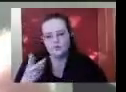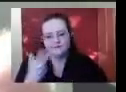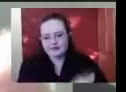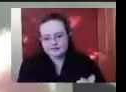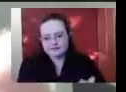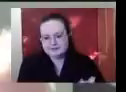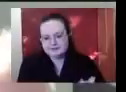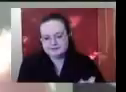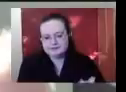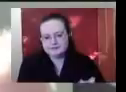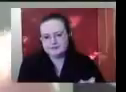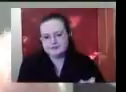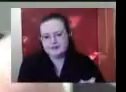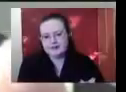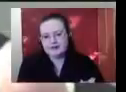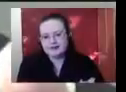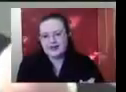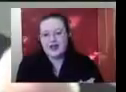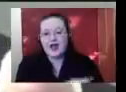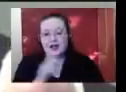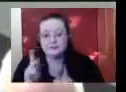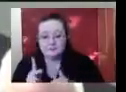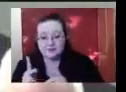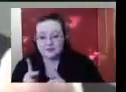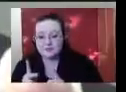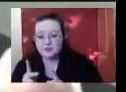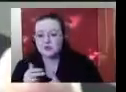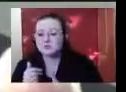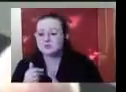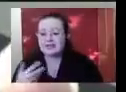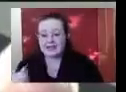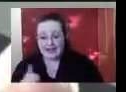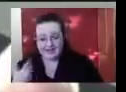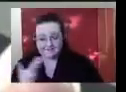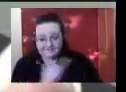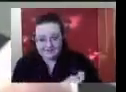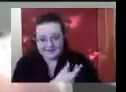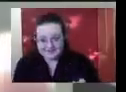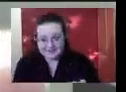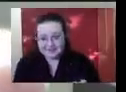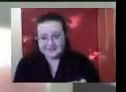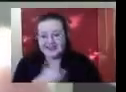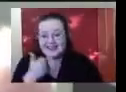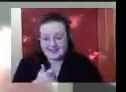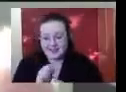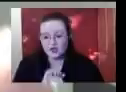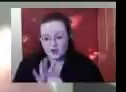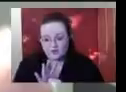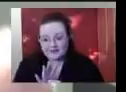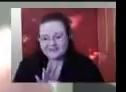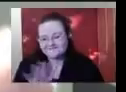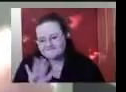about 0.6% of all cases. So as you can see, the risk is highly mitigated